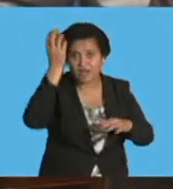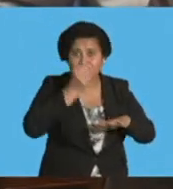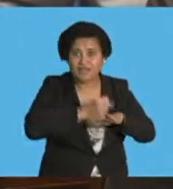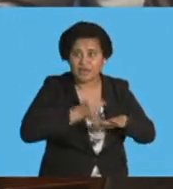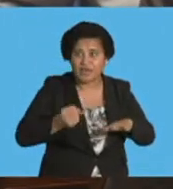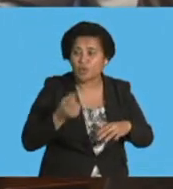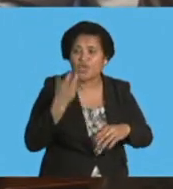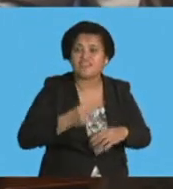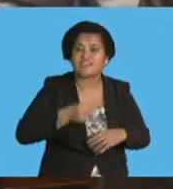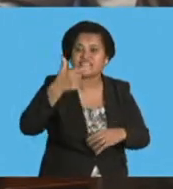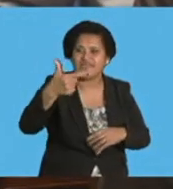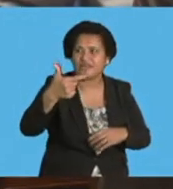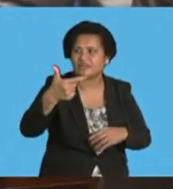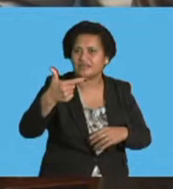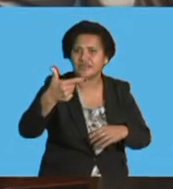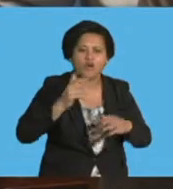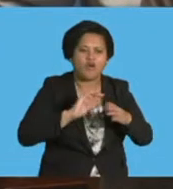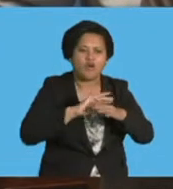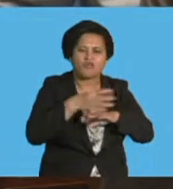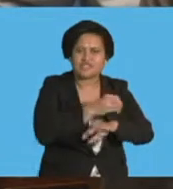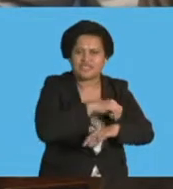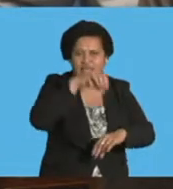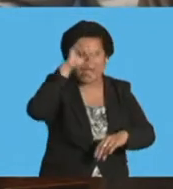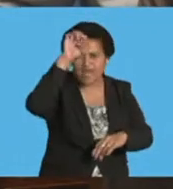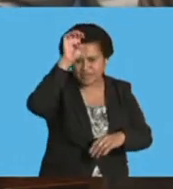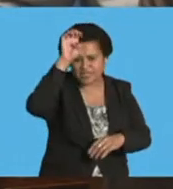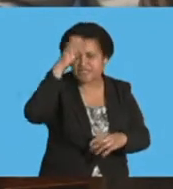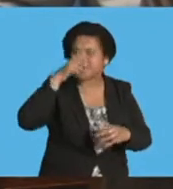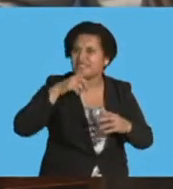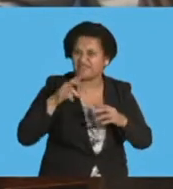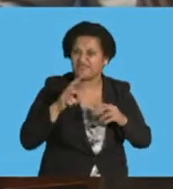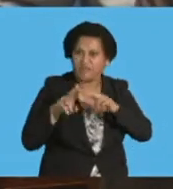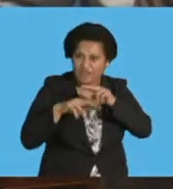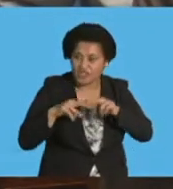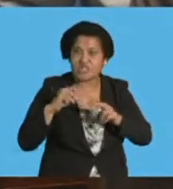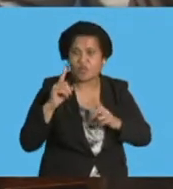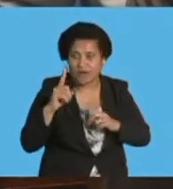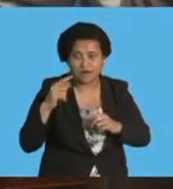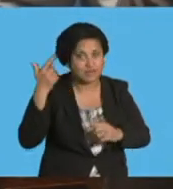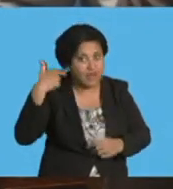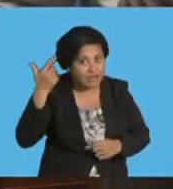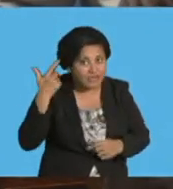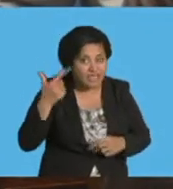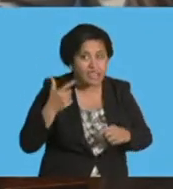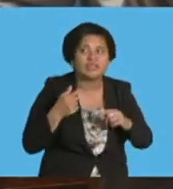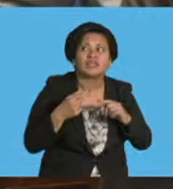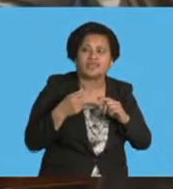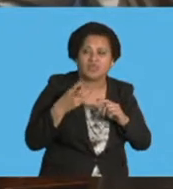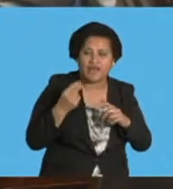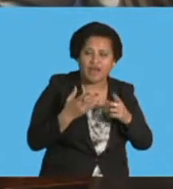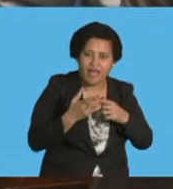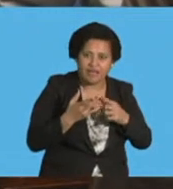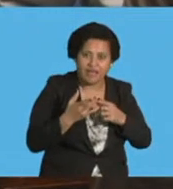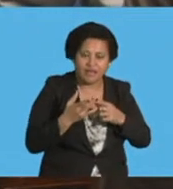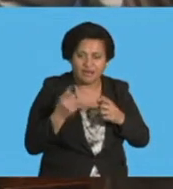missions initially, and this was mainly in London and the multilateral organizations, and